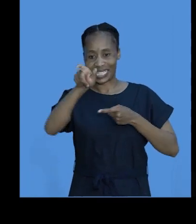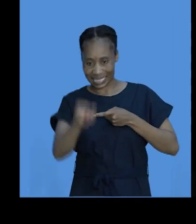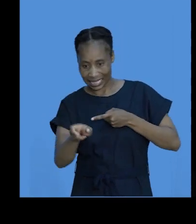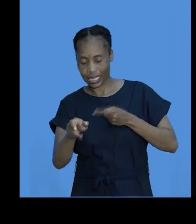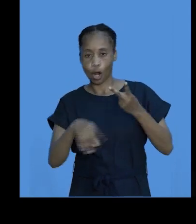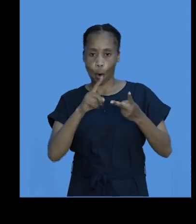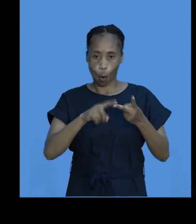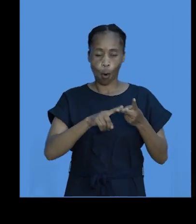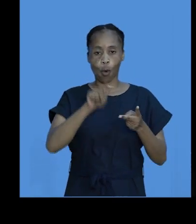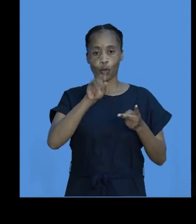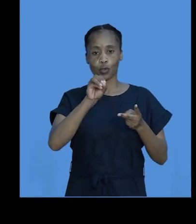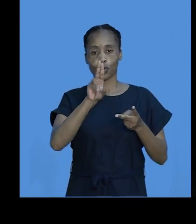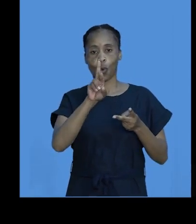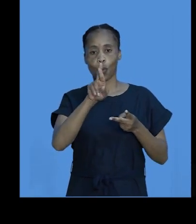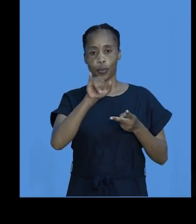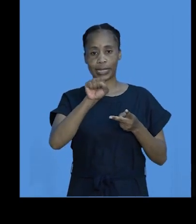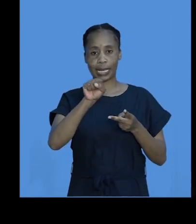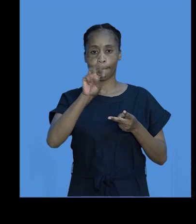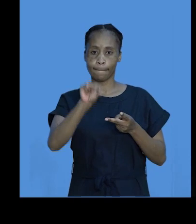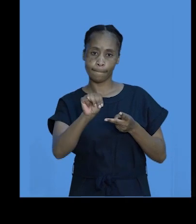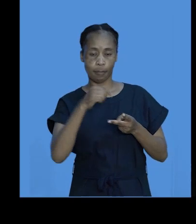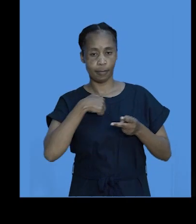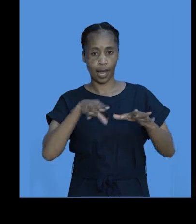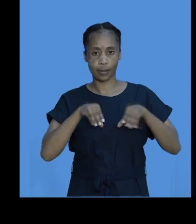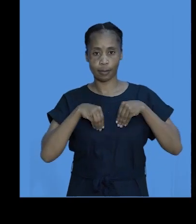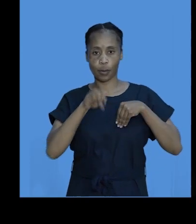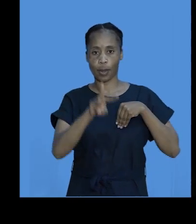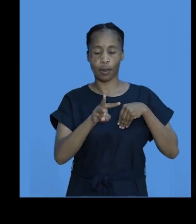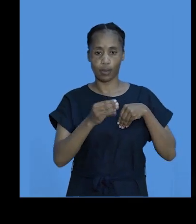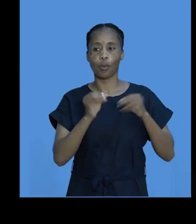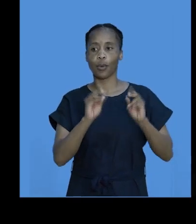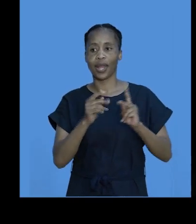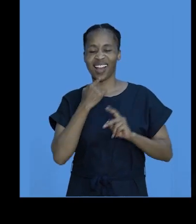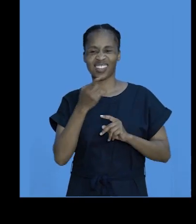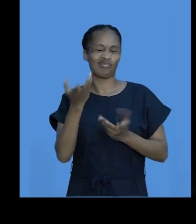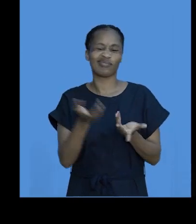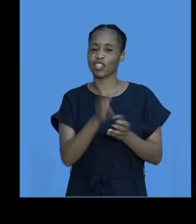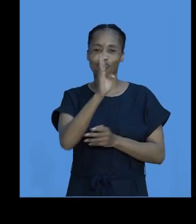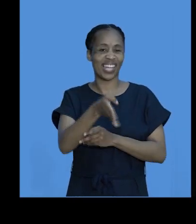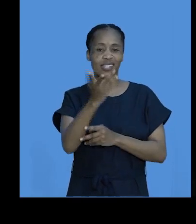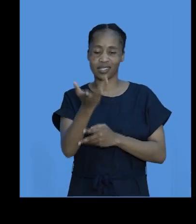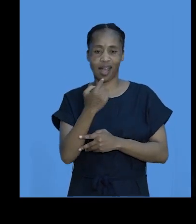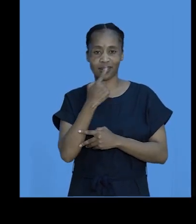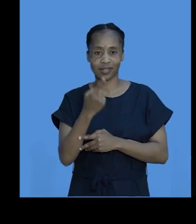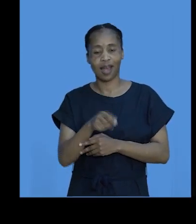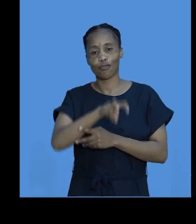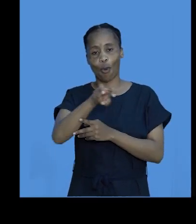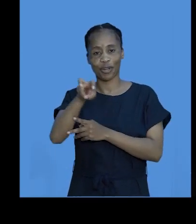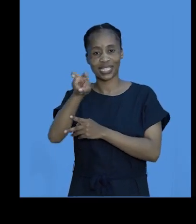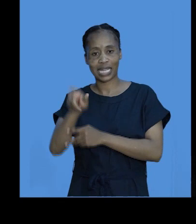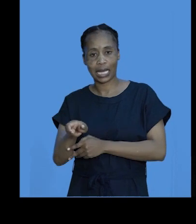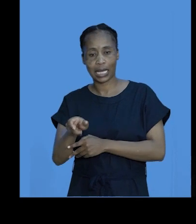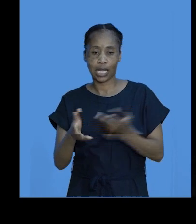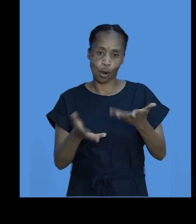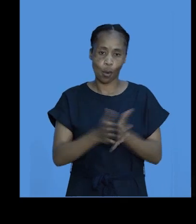when you say tourist or tourism there, I would accept that one. Right, so the answer there, this one was straightforward. The answer is